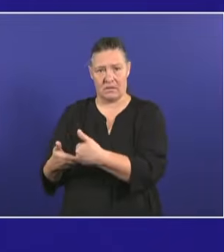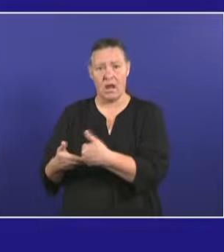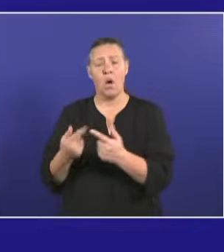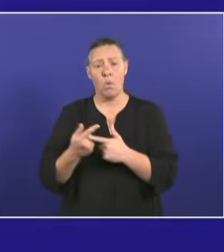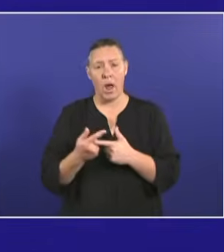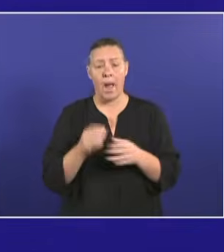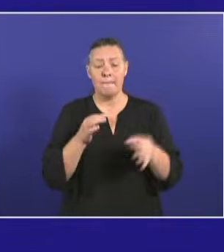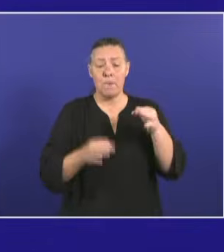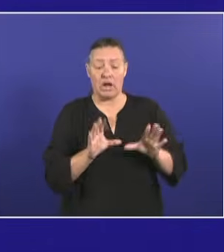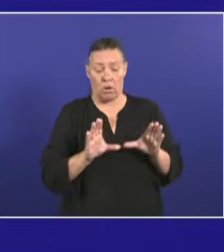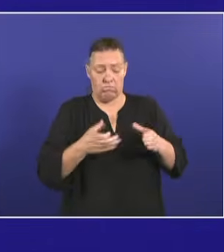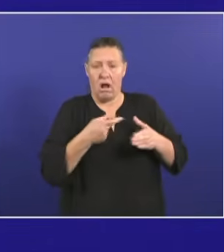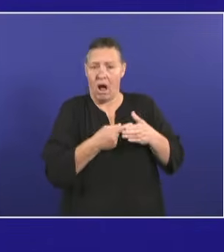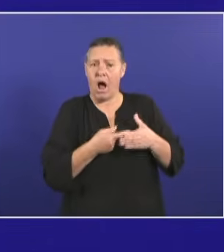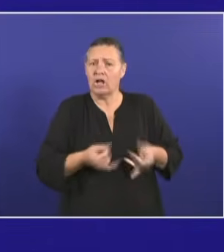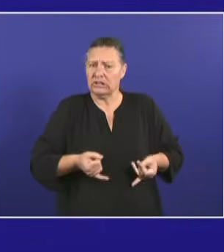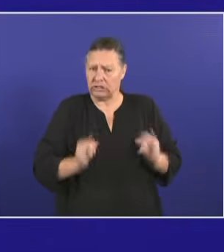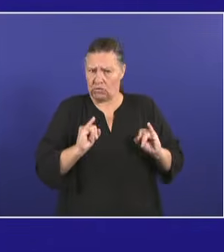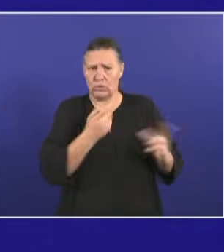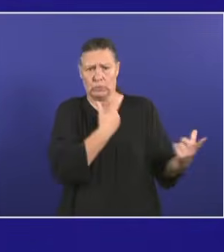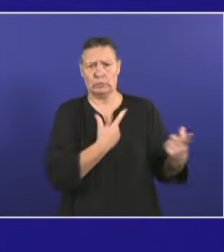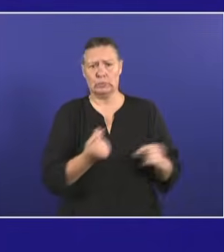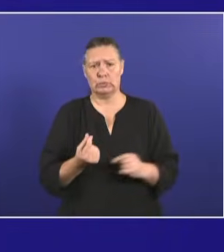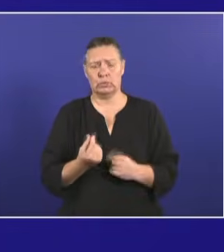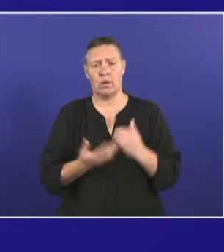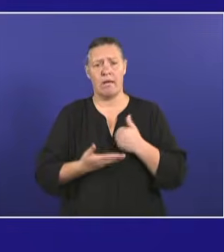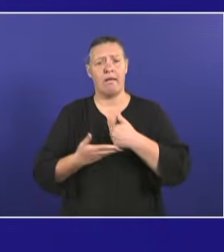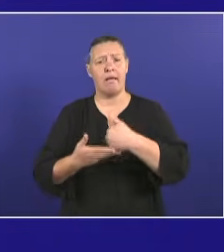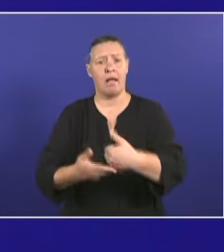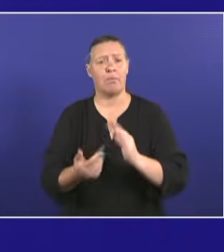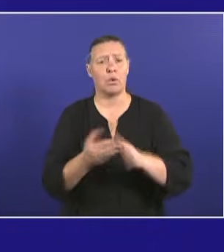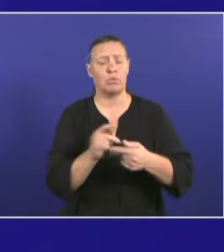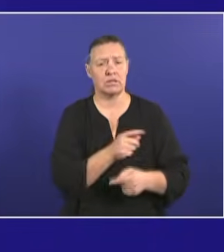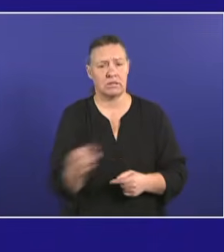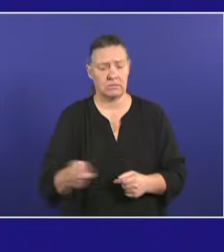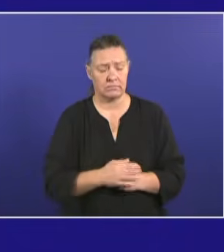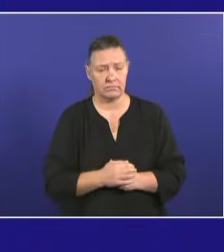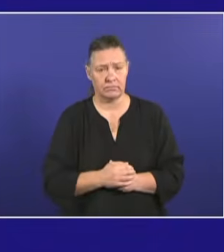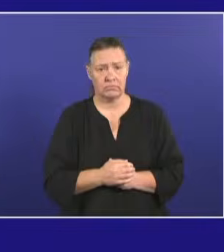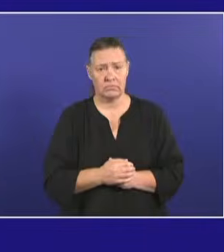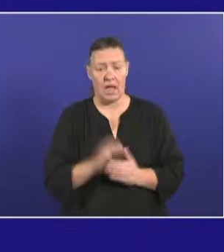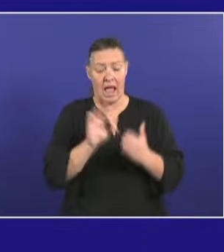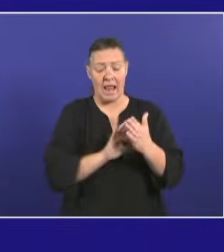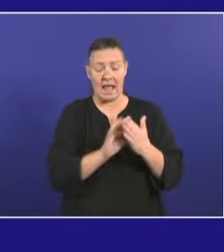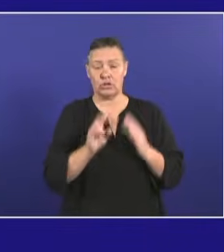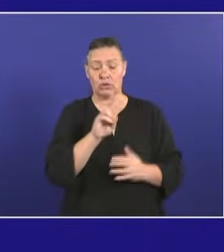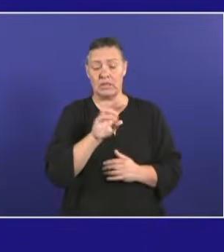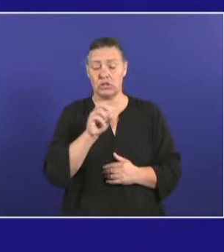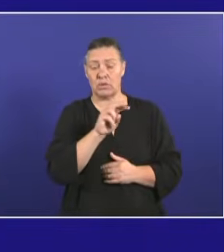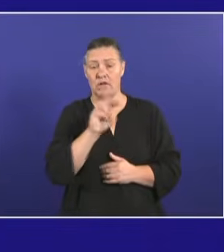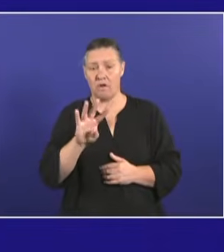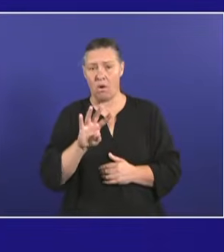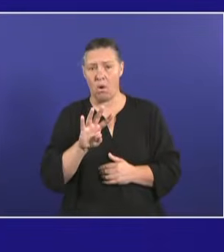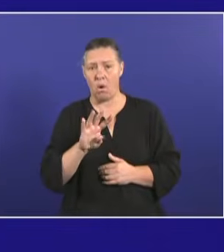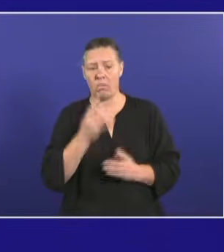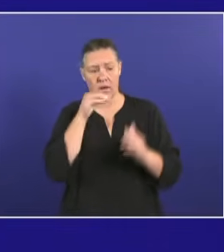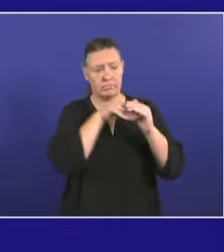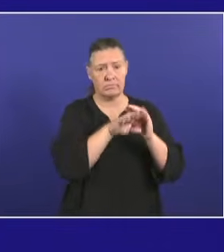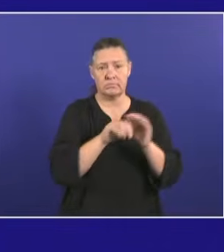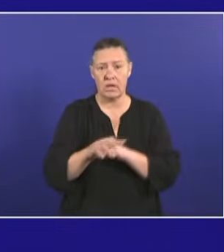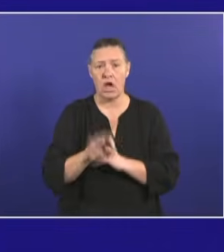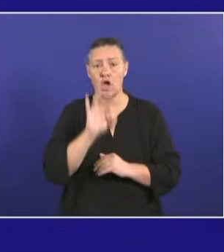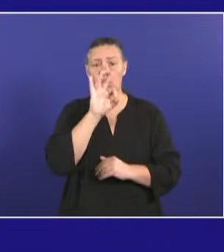political organization does. And of course, in election 2024, we canvassed